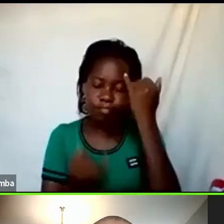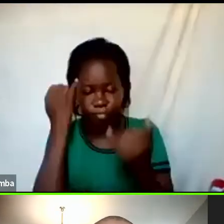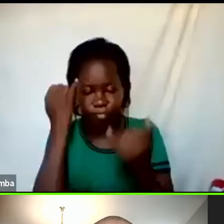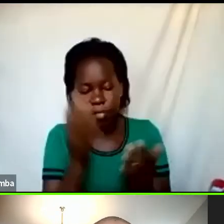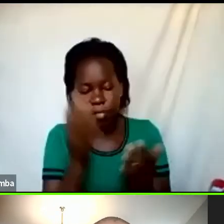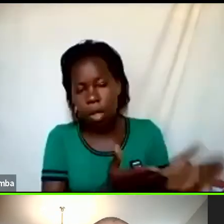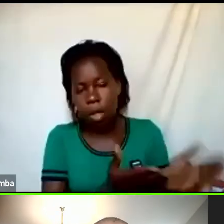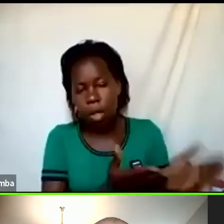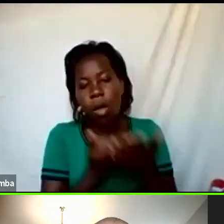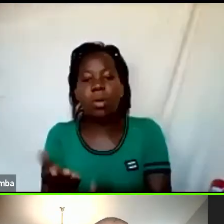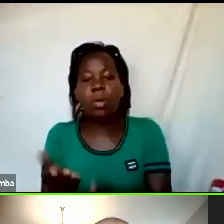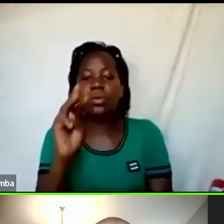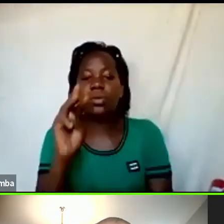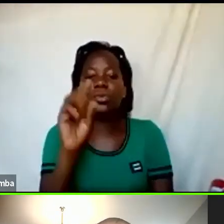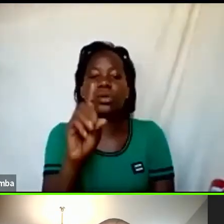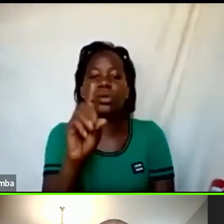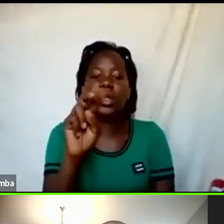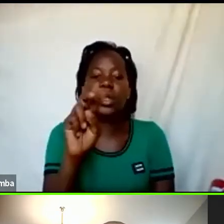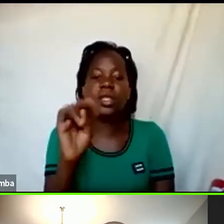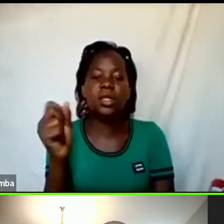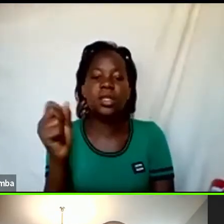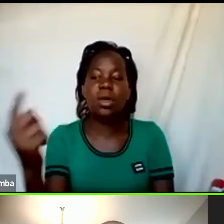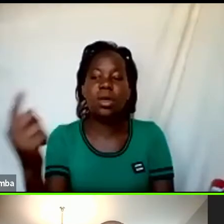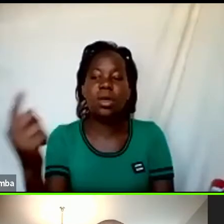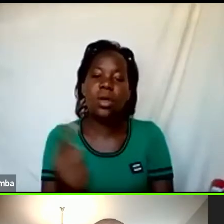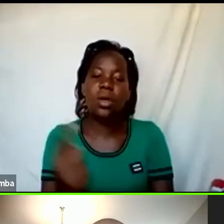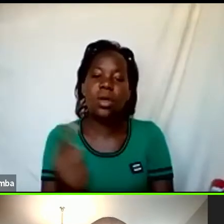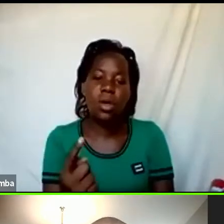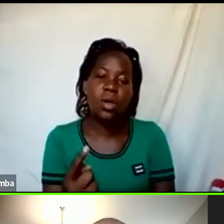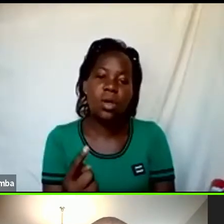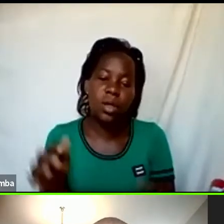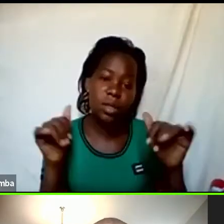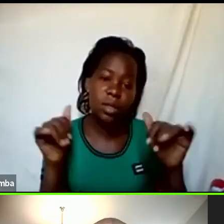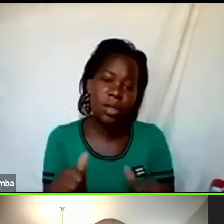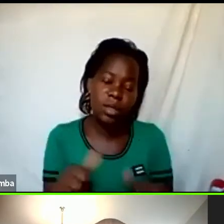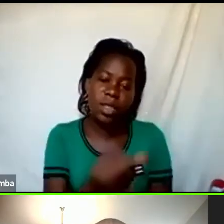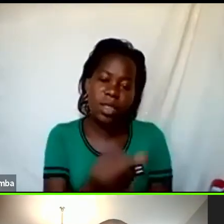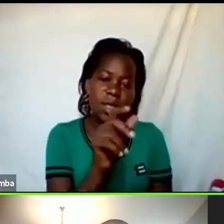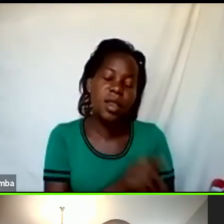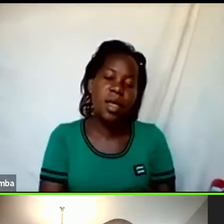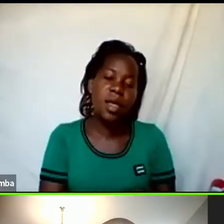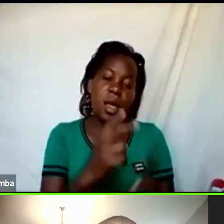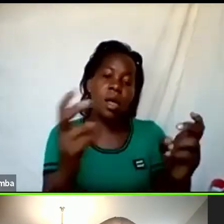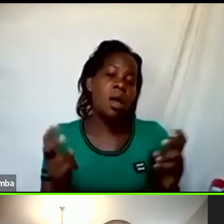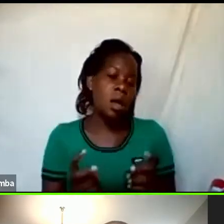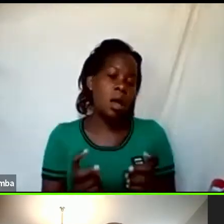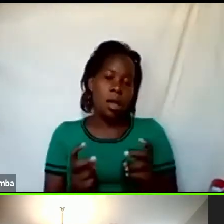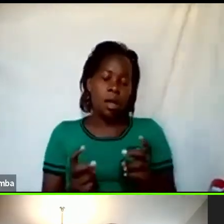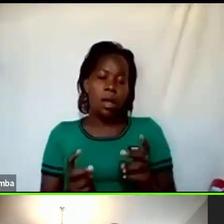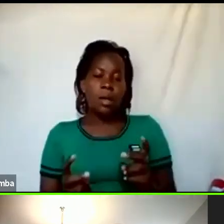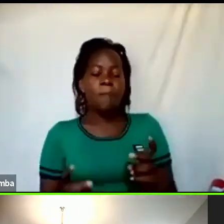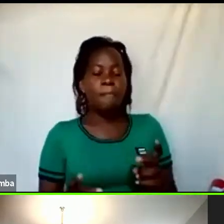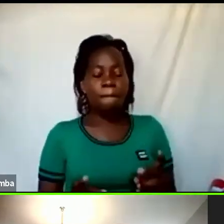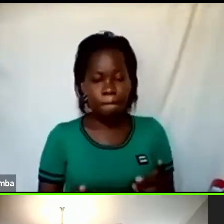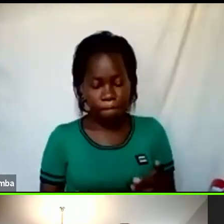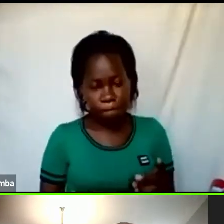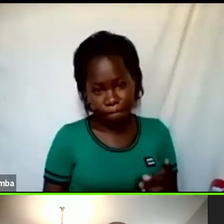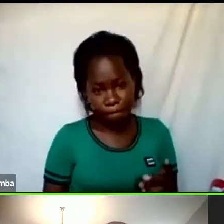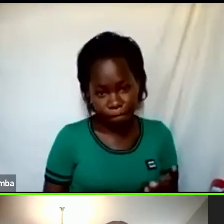Dennis now, who will come in and stick around. And of course, for any of our panelists who are still around and don't need to be anywhere too quickly, to take care of